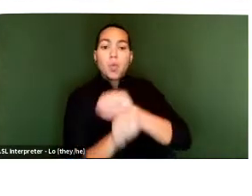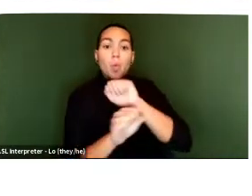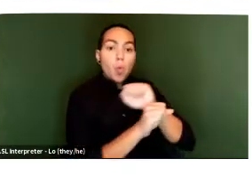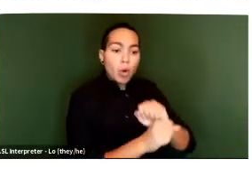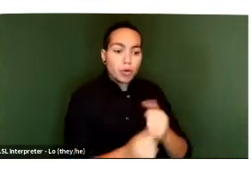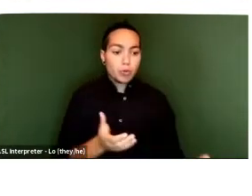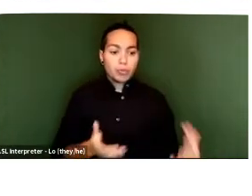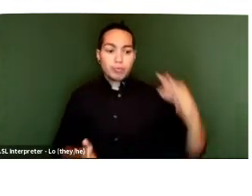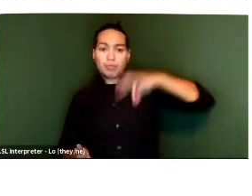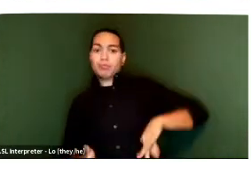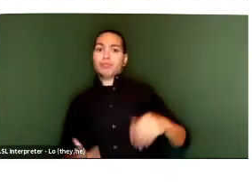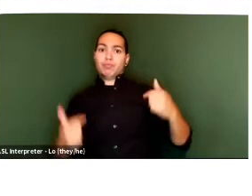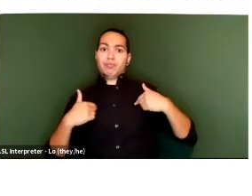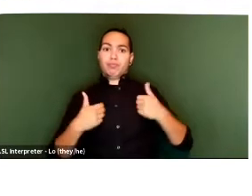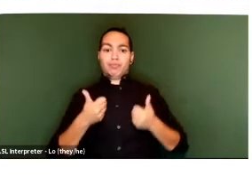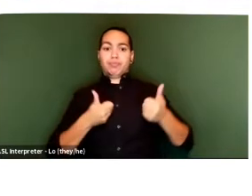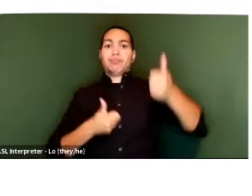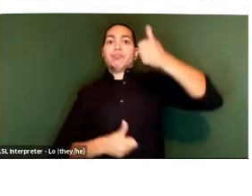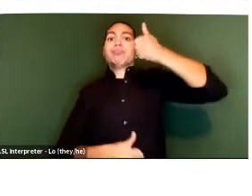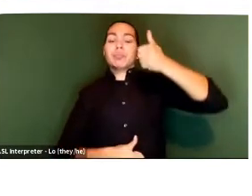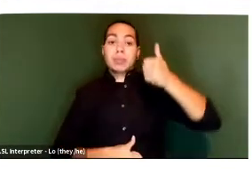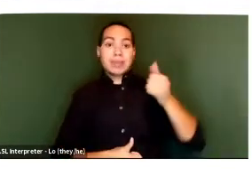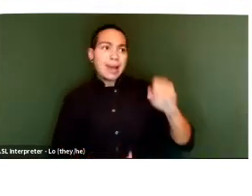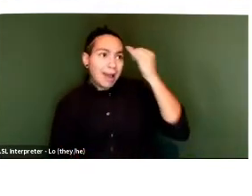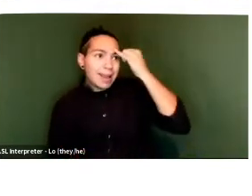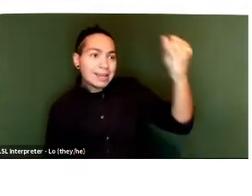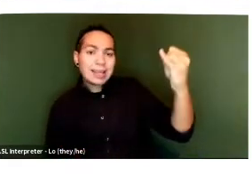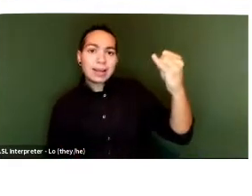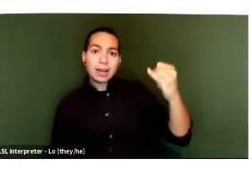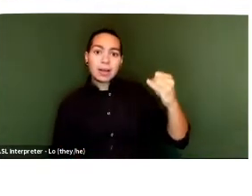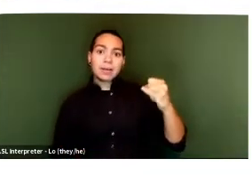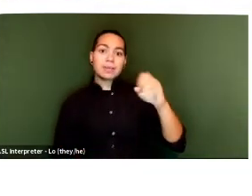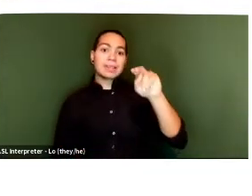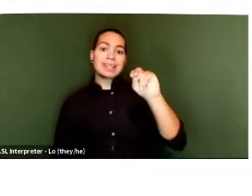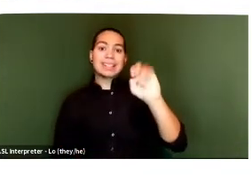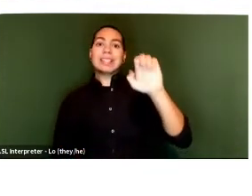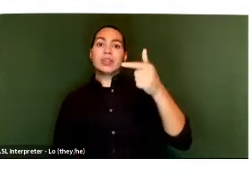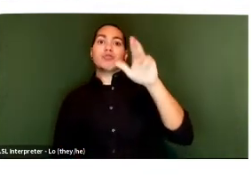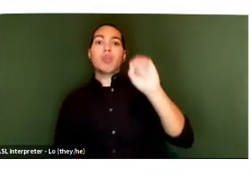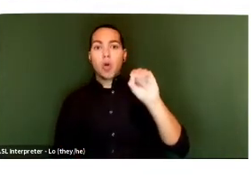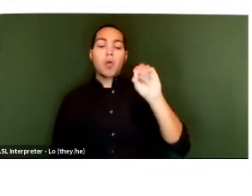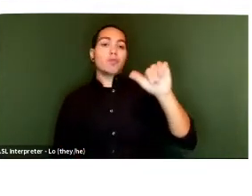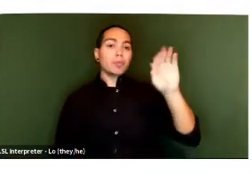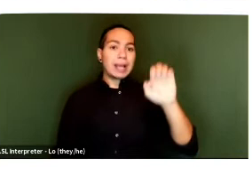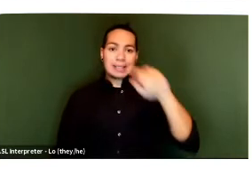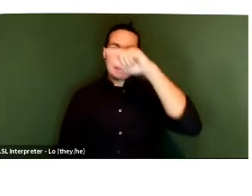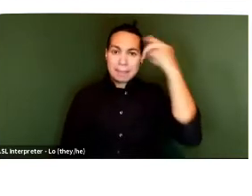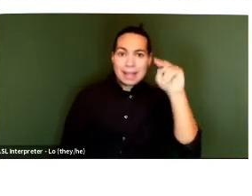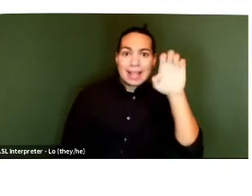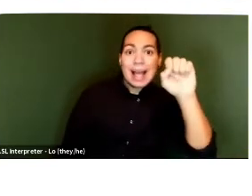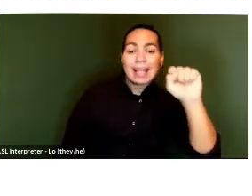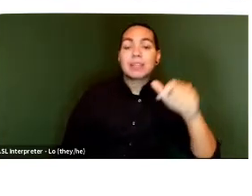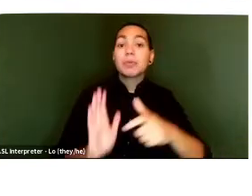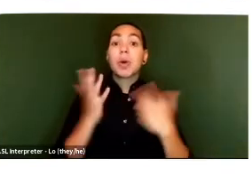wealth. The idea of Blackness, you know, the Negro race, whatever, requires the stripping